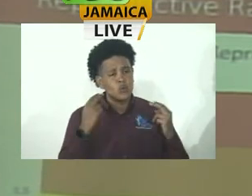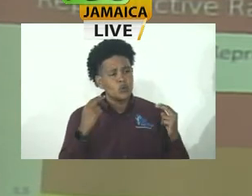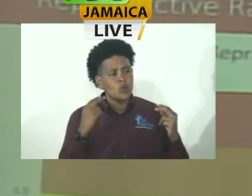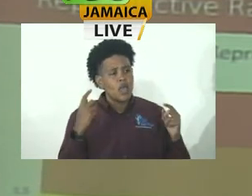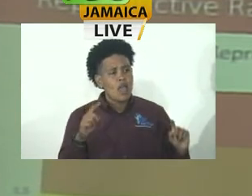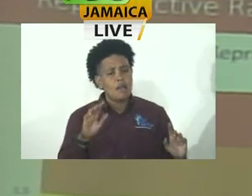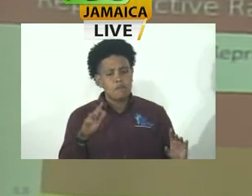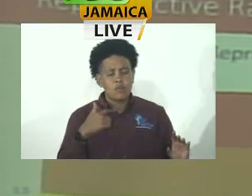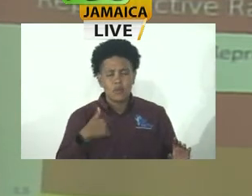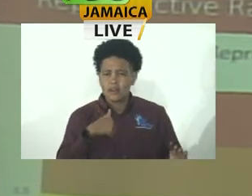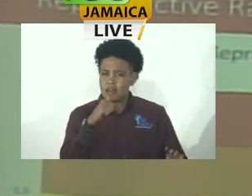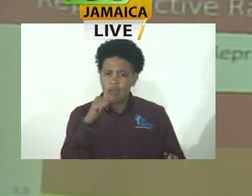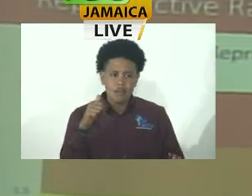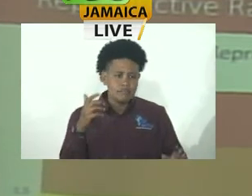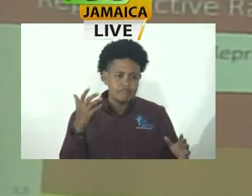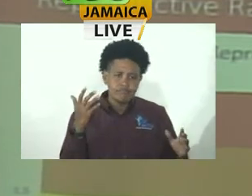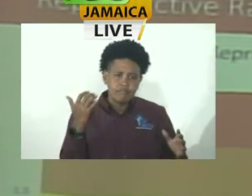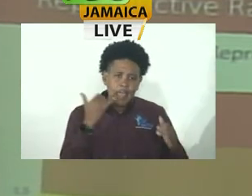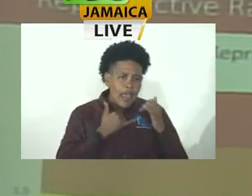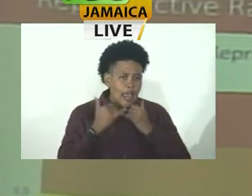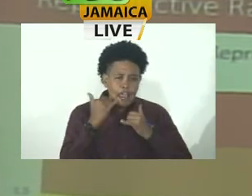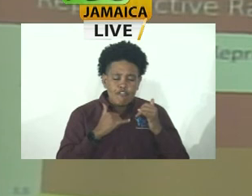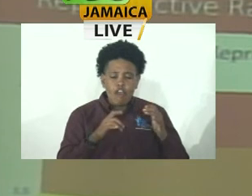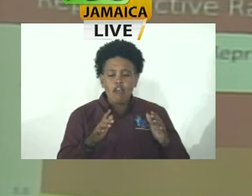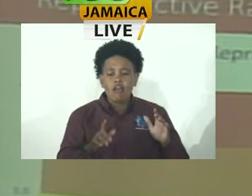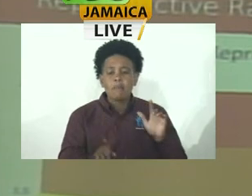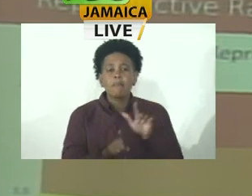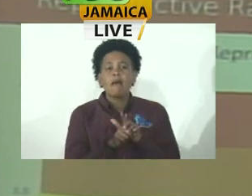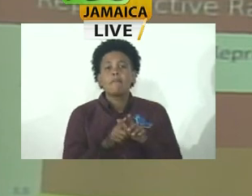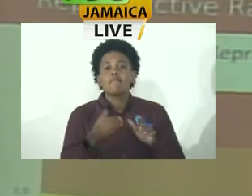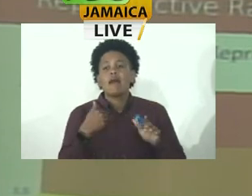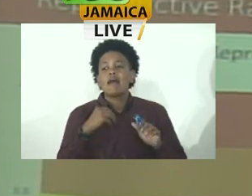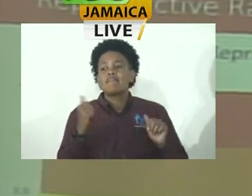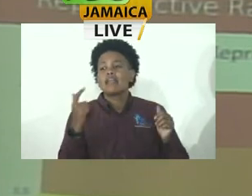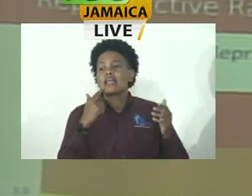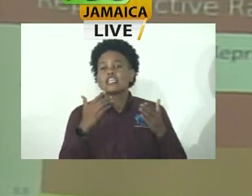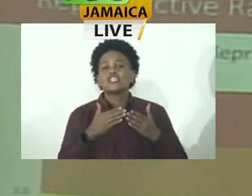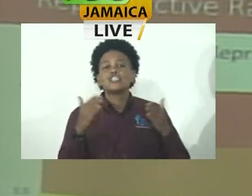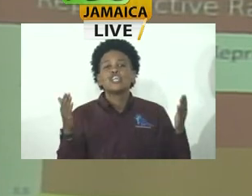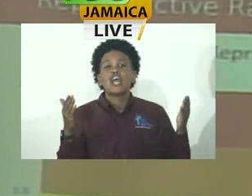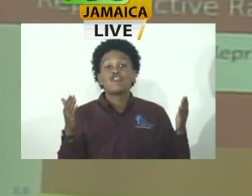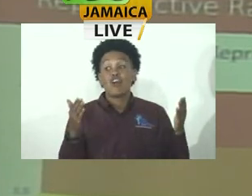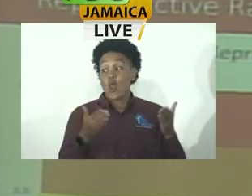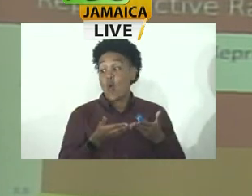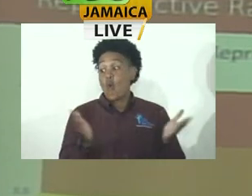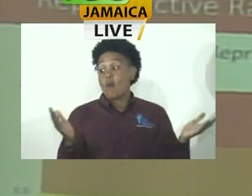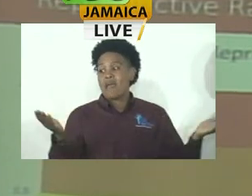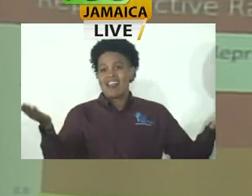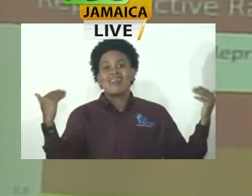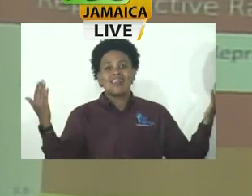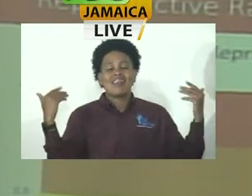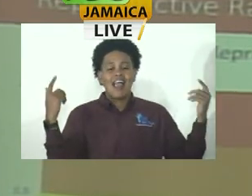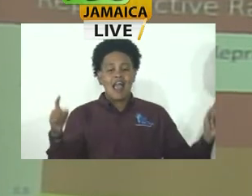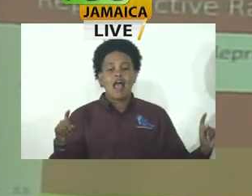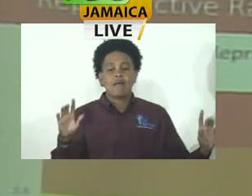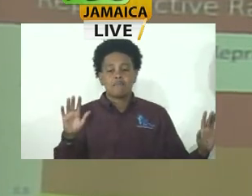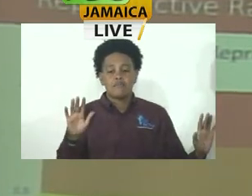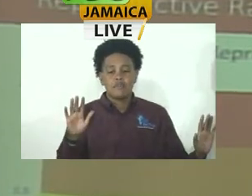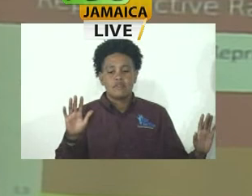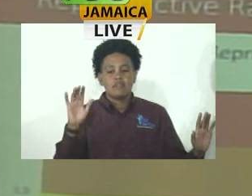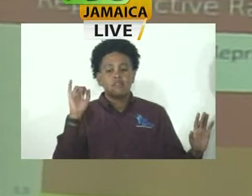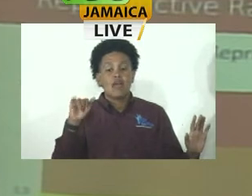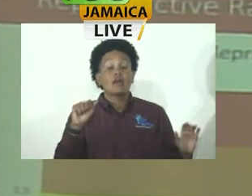that we are not going to make the error of having any general opening up because that could